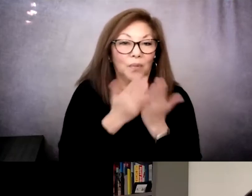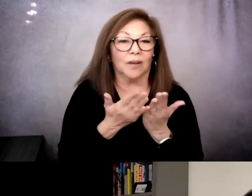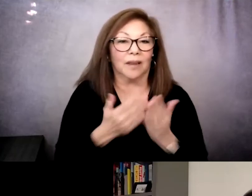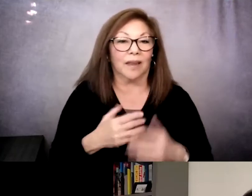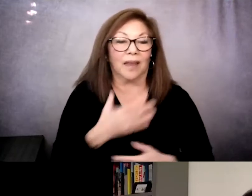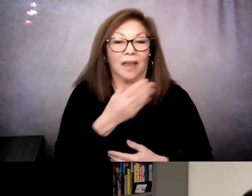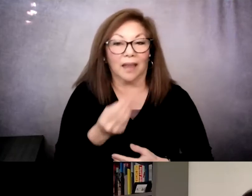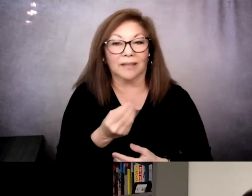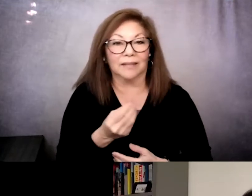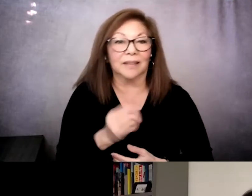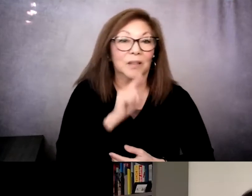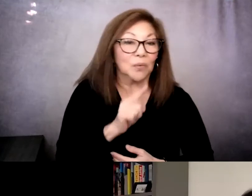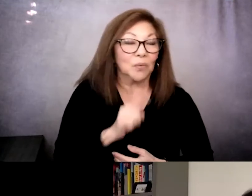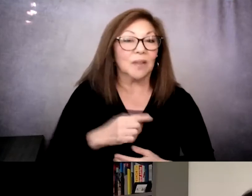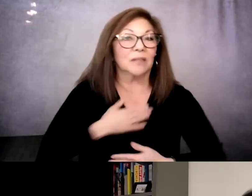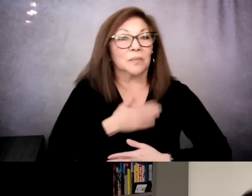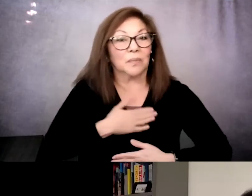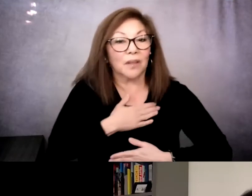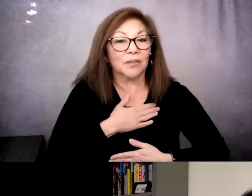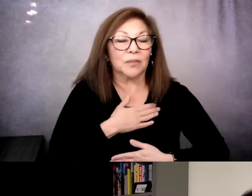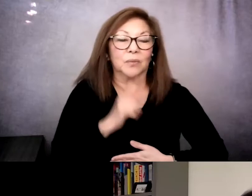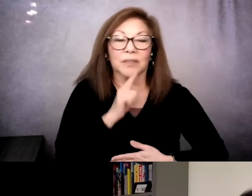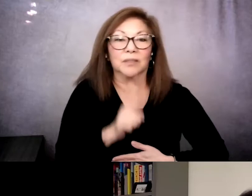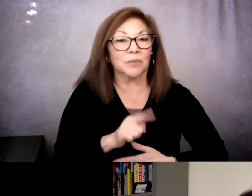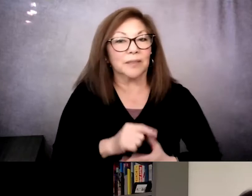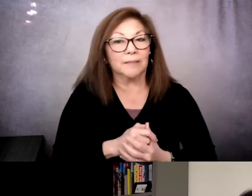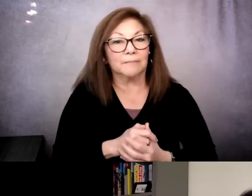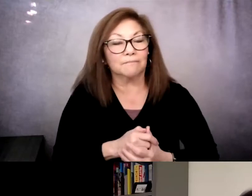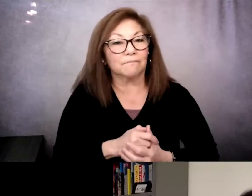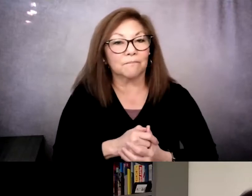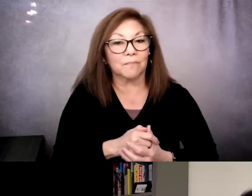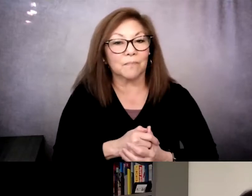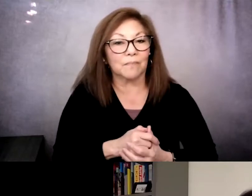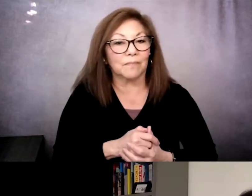and the pleasure was really um